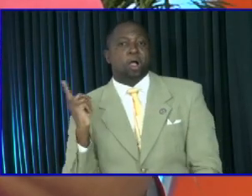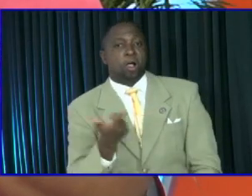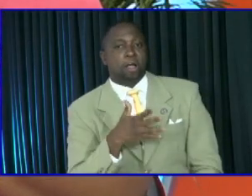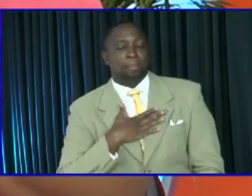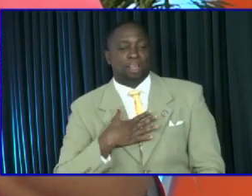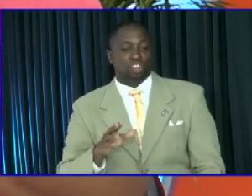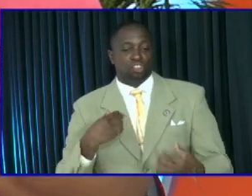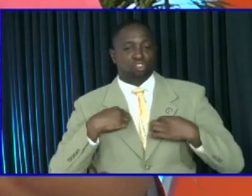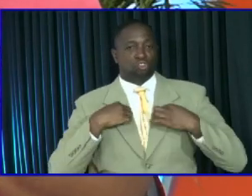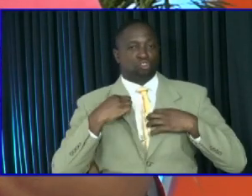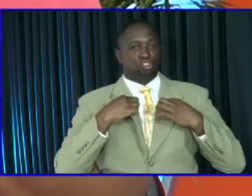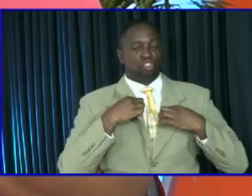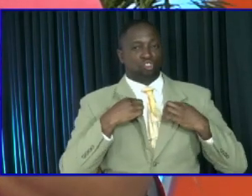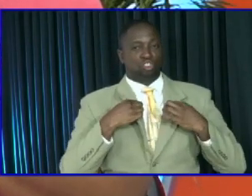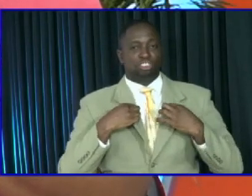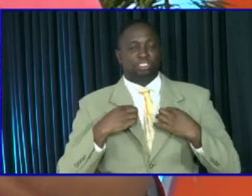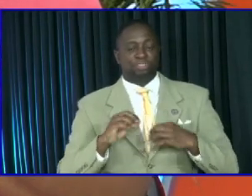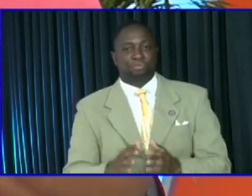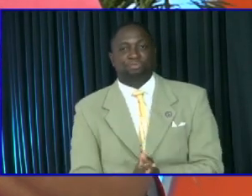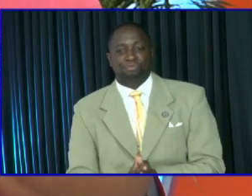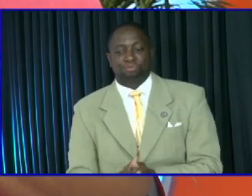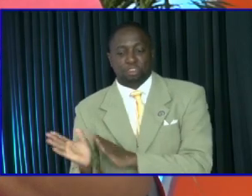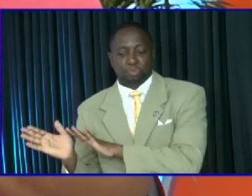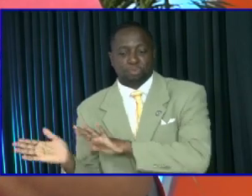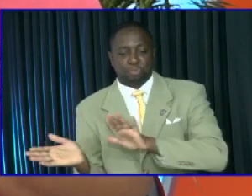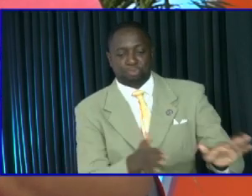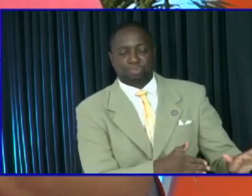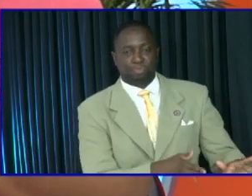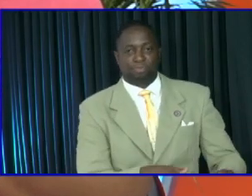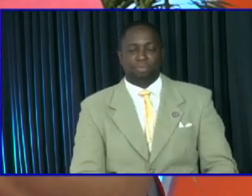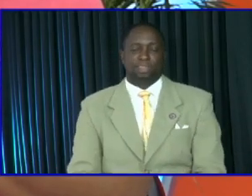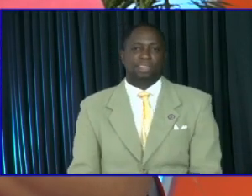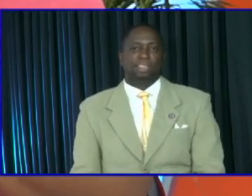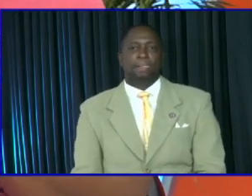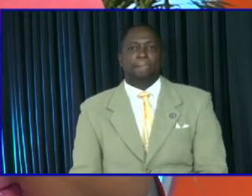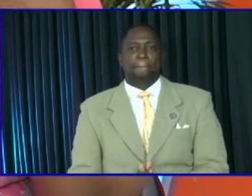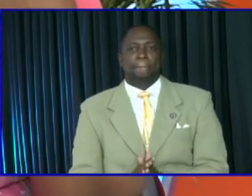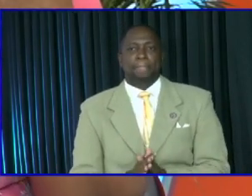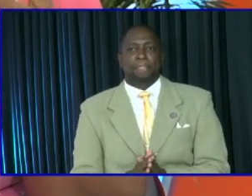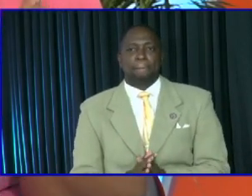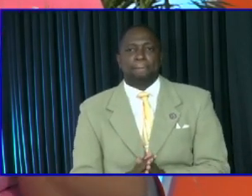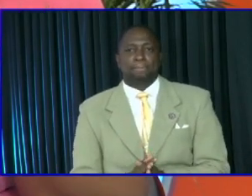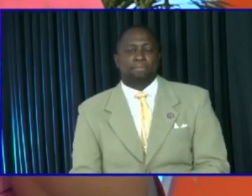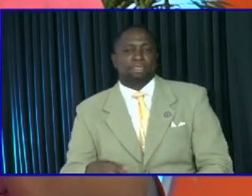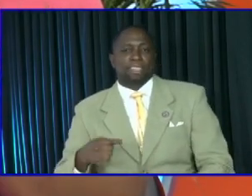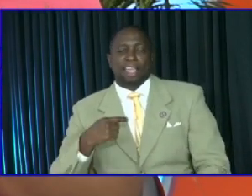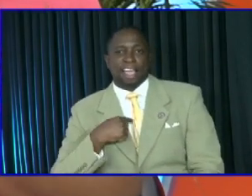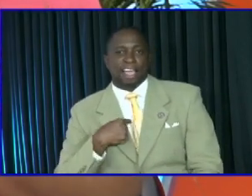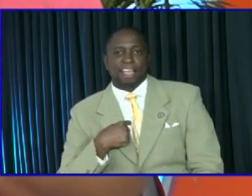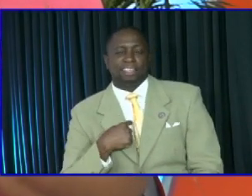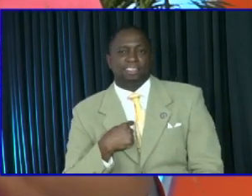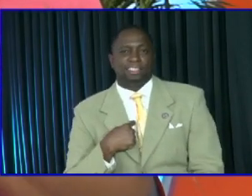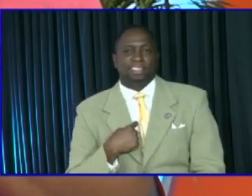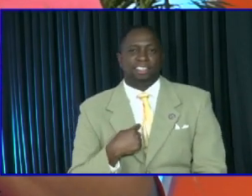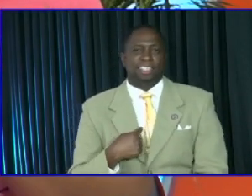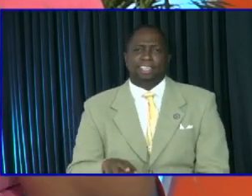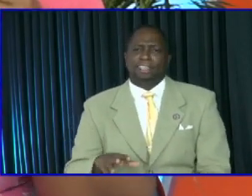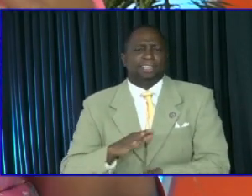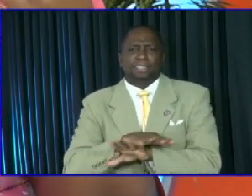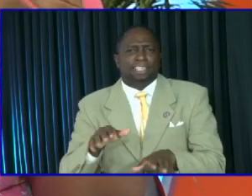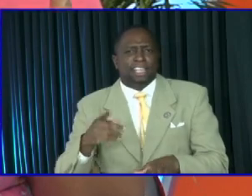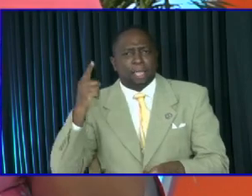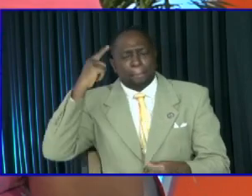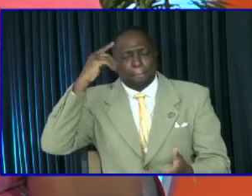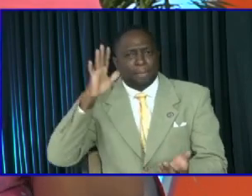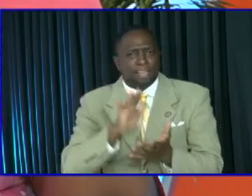When that happened, I think I laughed for a week. Because I was in disbelief because I couldn't believe that